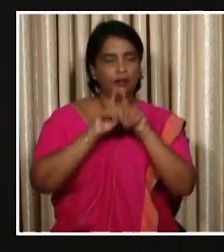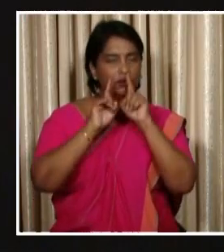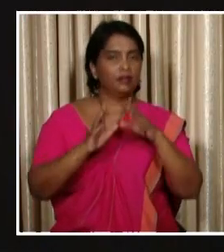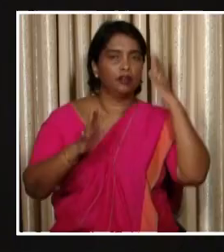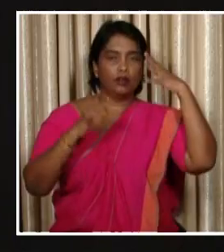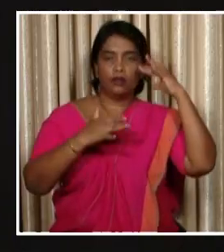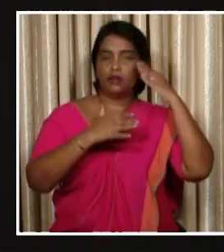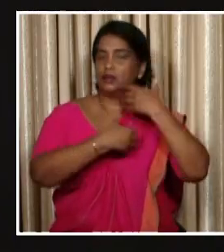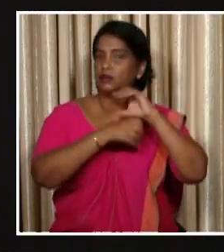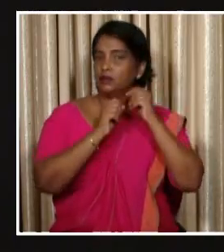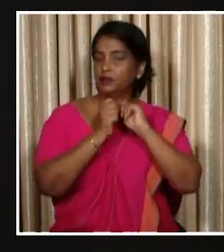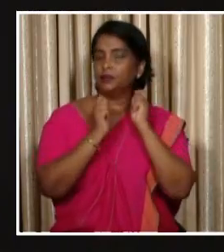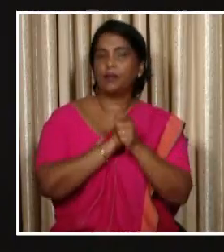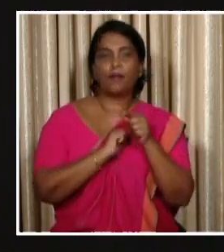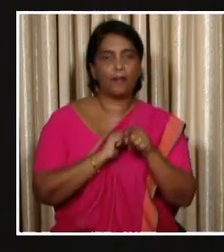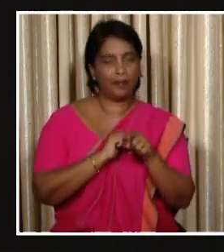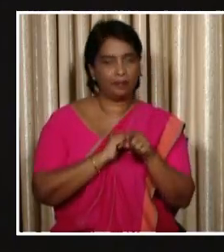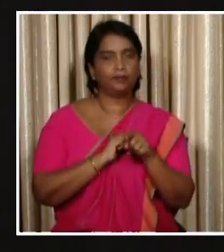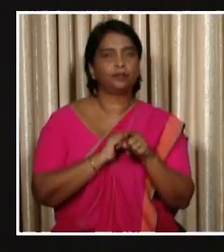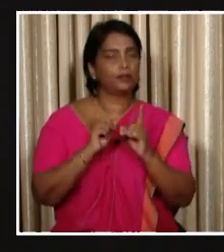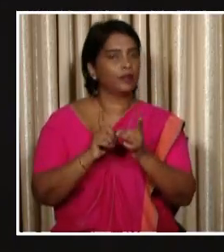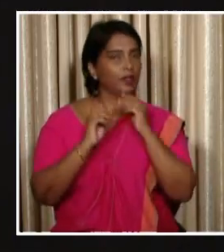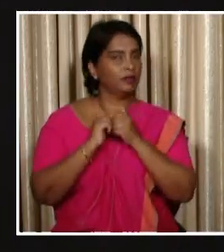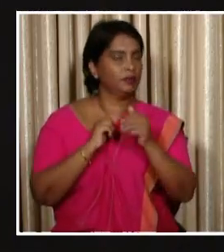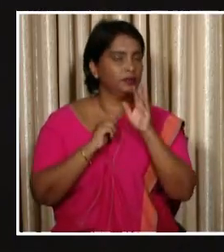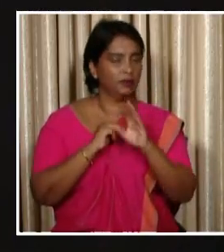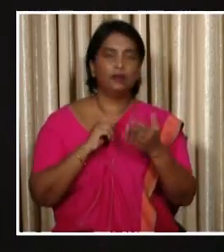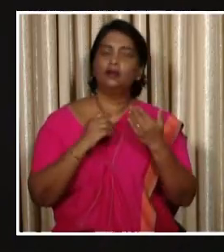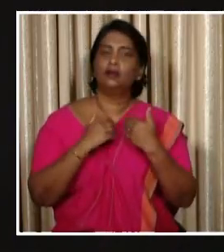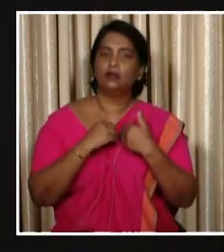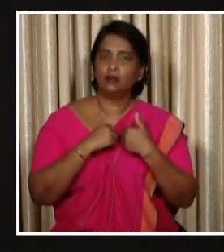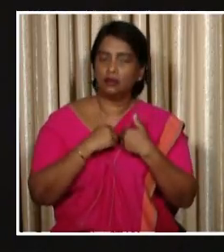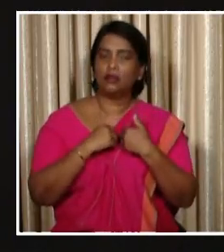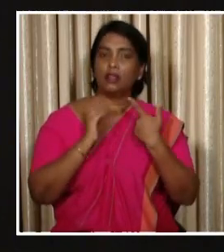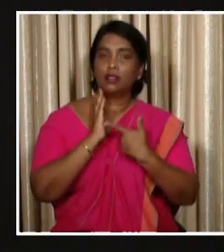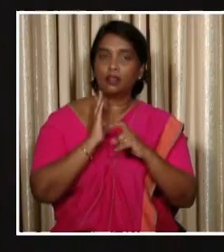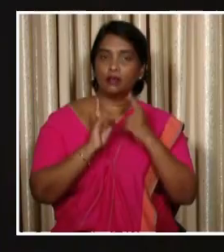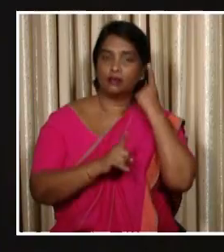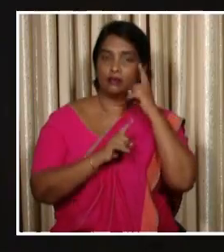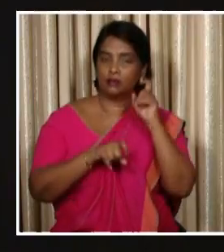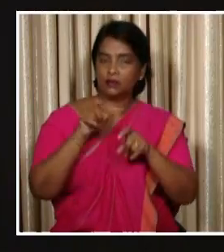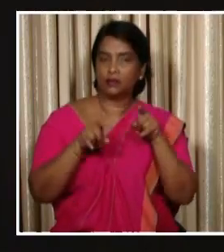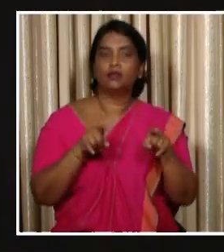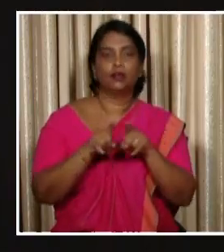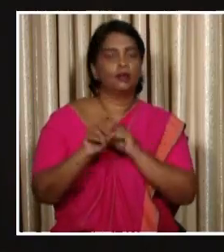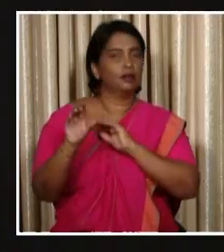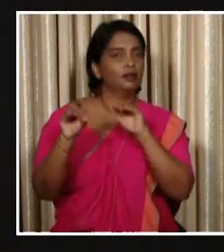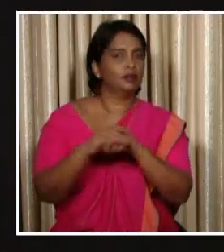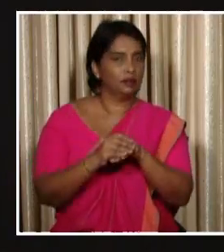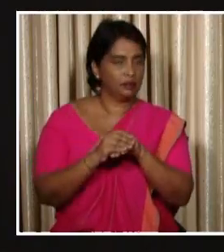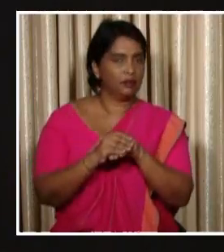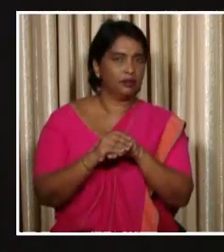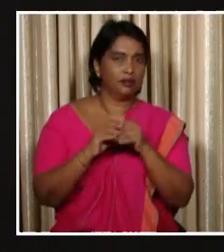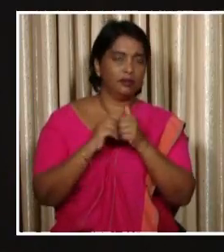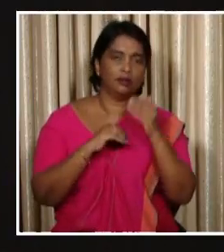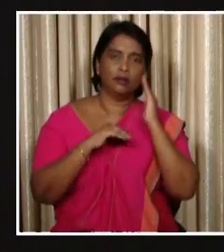affairs need to be taken to the next level. Honourable Deputy Speaker, the global challenges during the energy